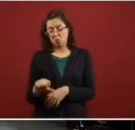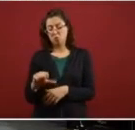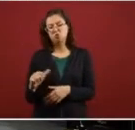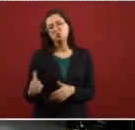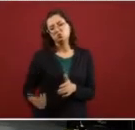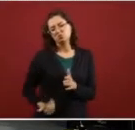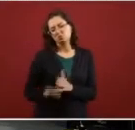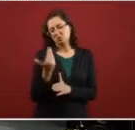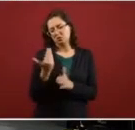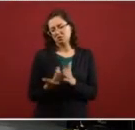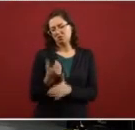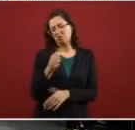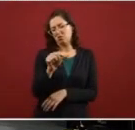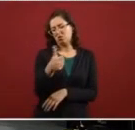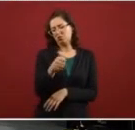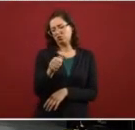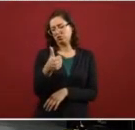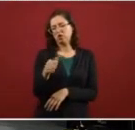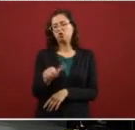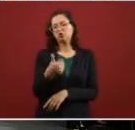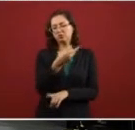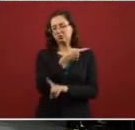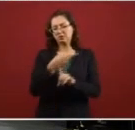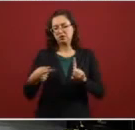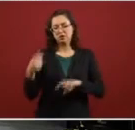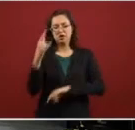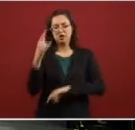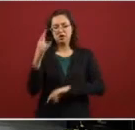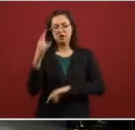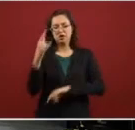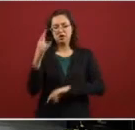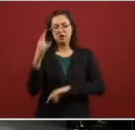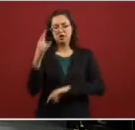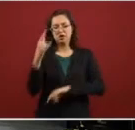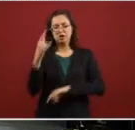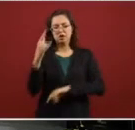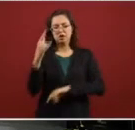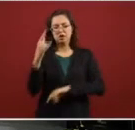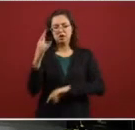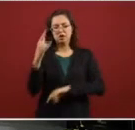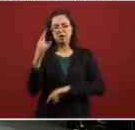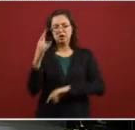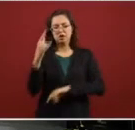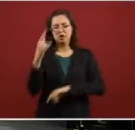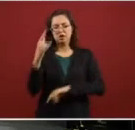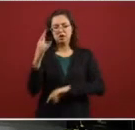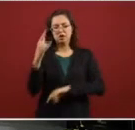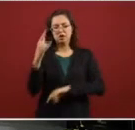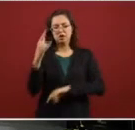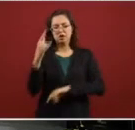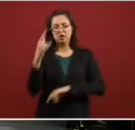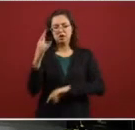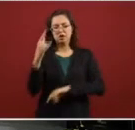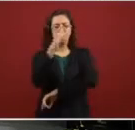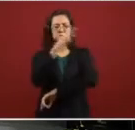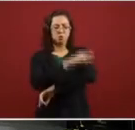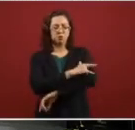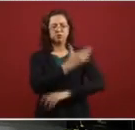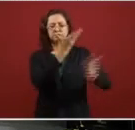mañana podamos estar recibiendo a Evo Morales en México. That we will be receiving Evo Morales in